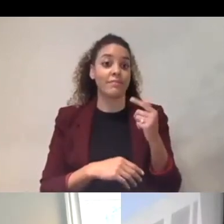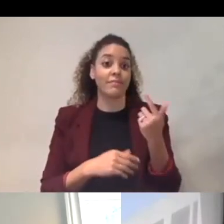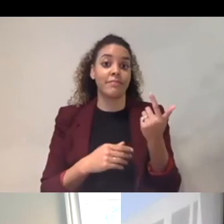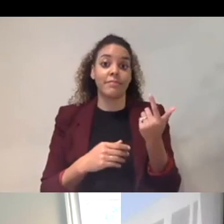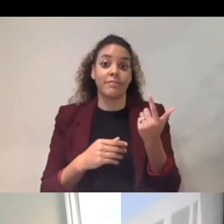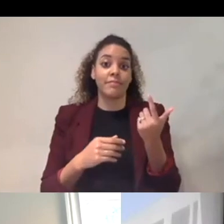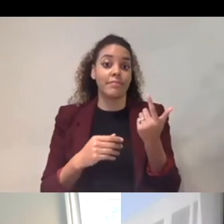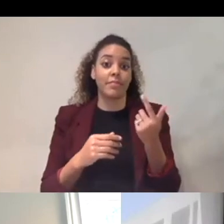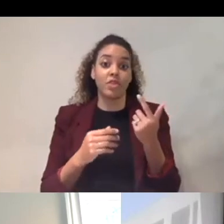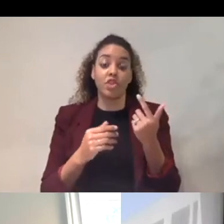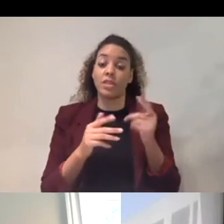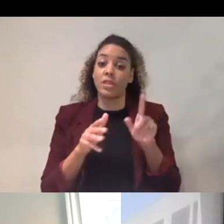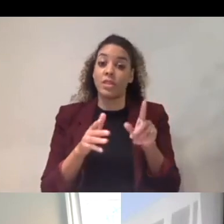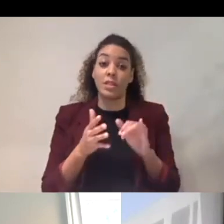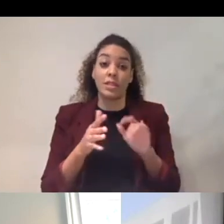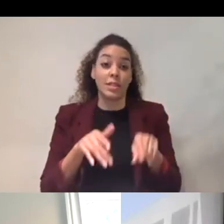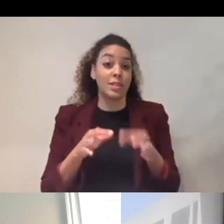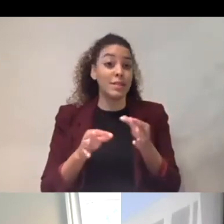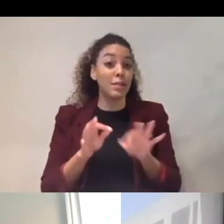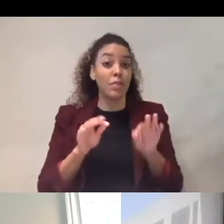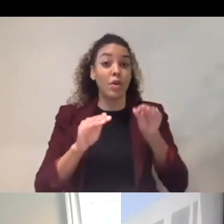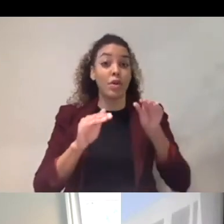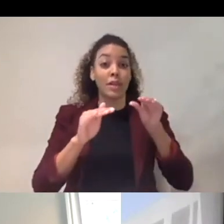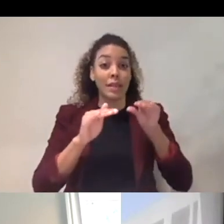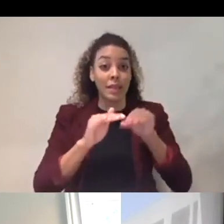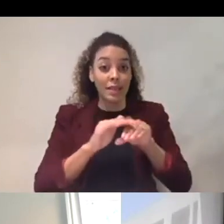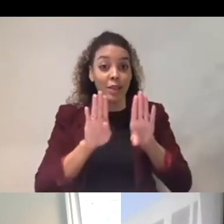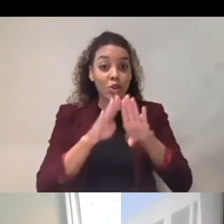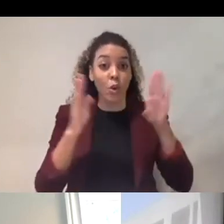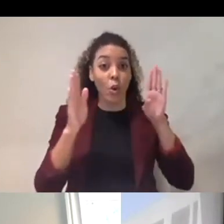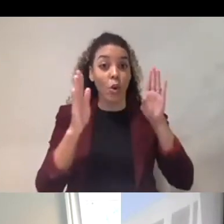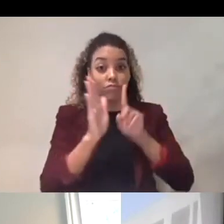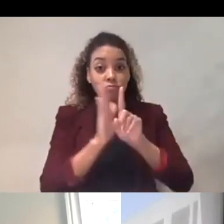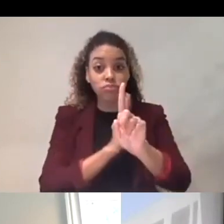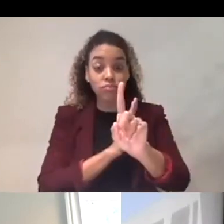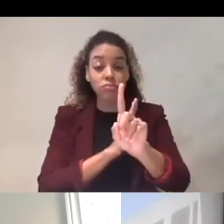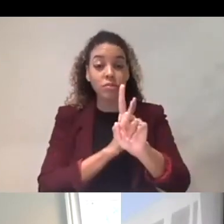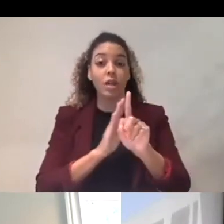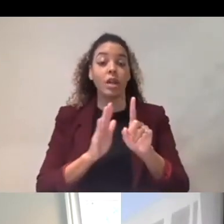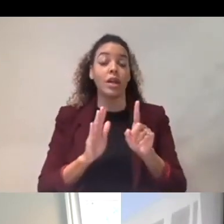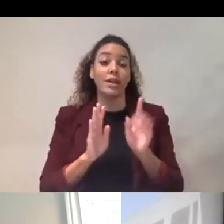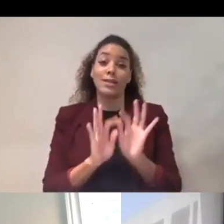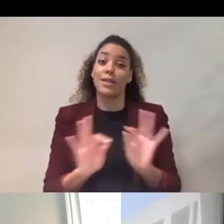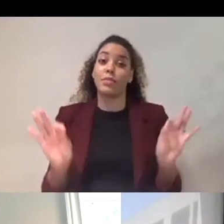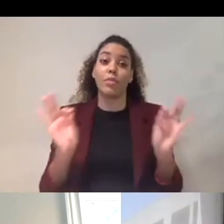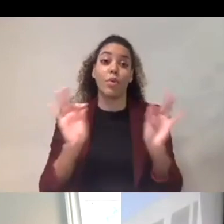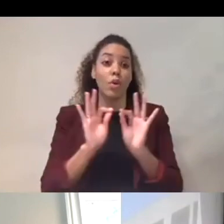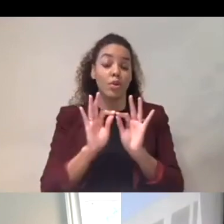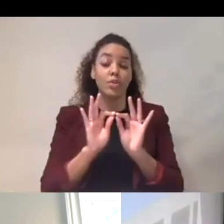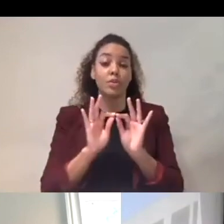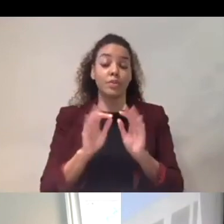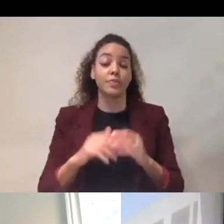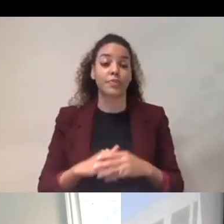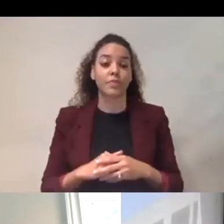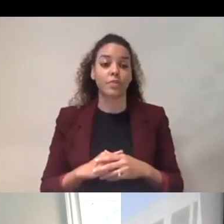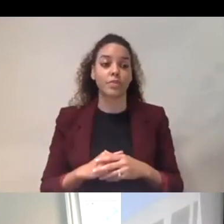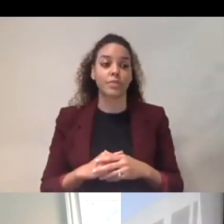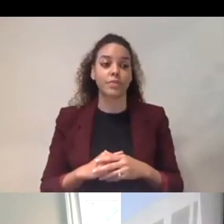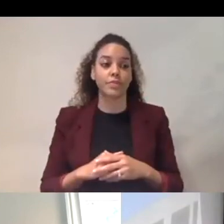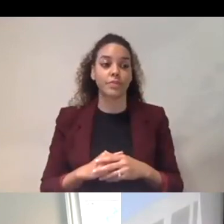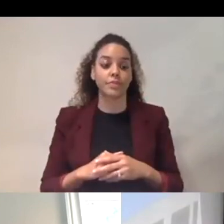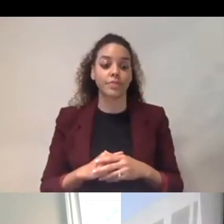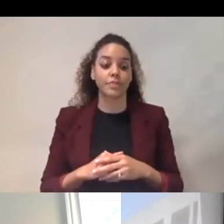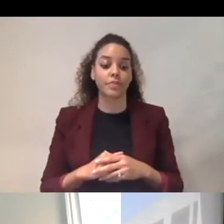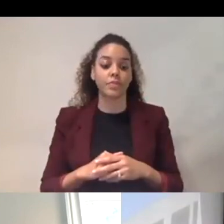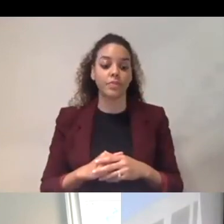practices are critical in terms of allowing individuals with disabilities, particularly neurodiversity, to be able to